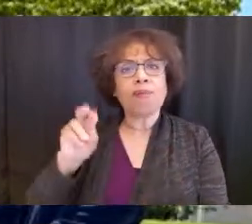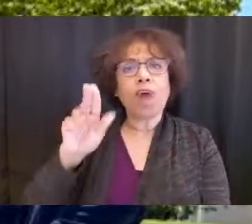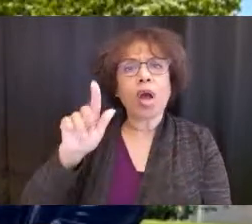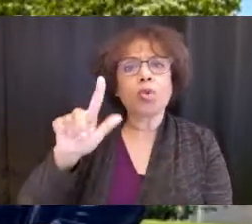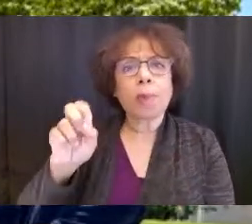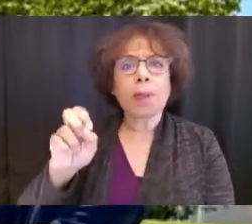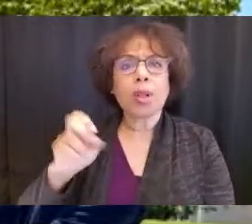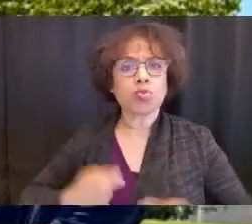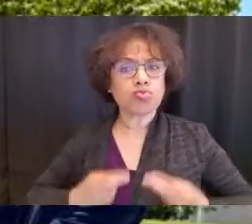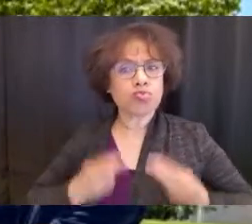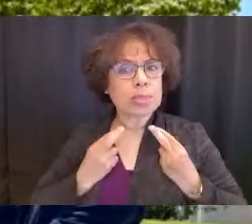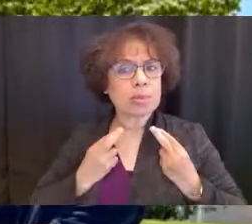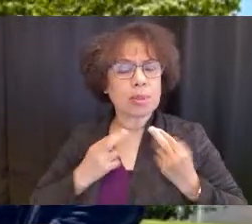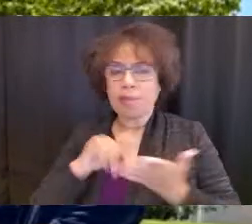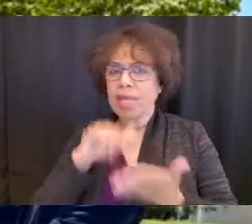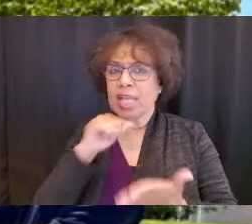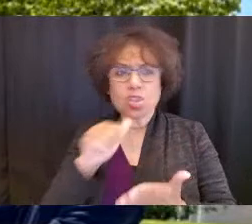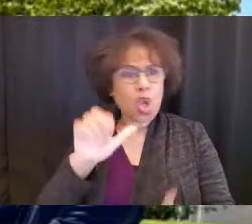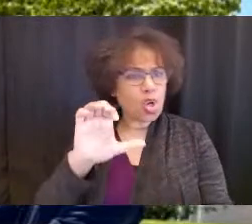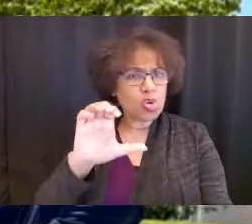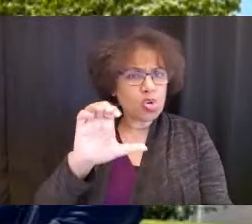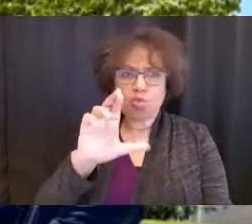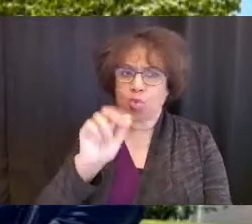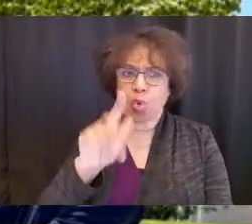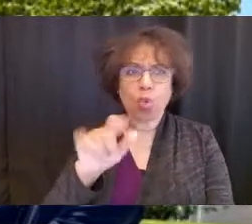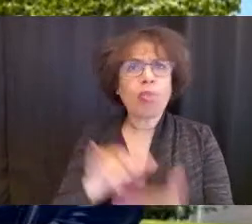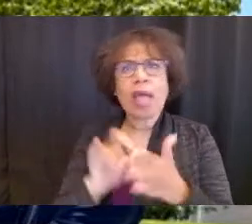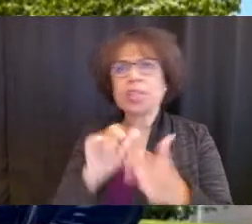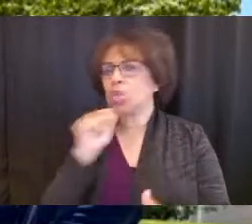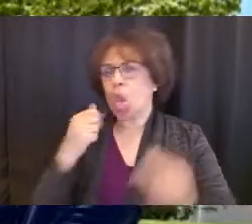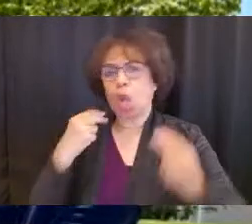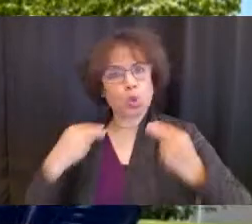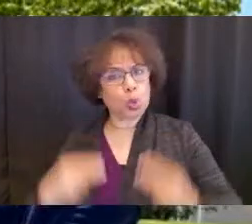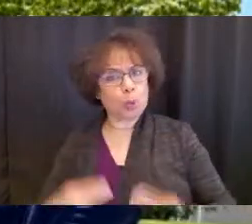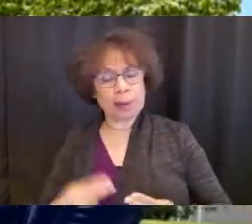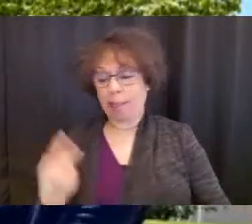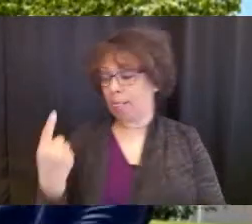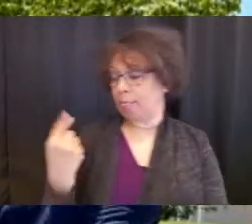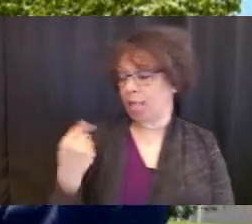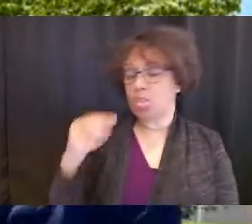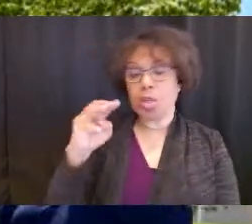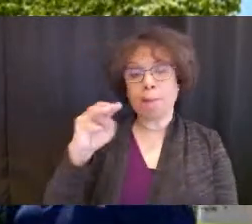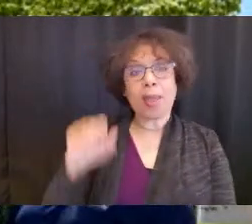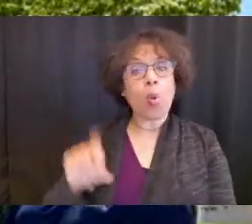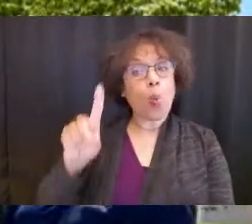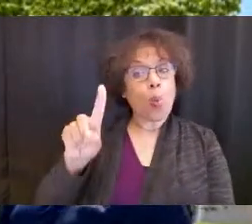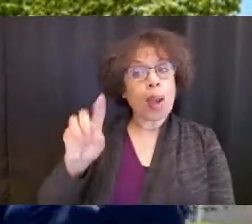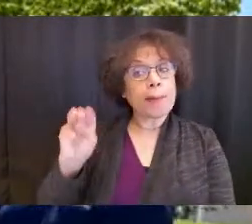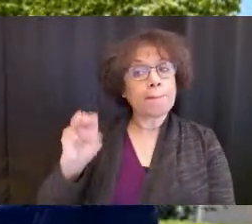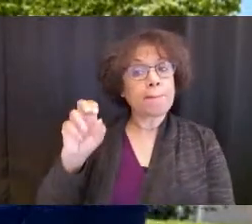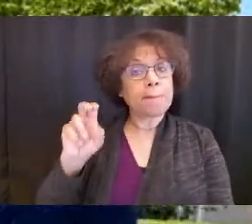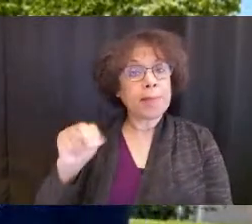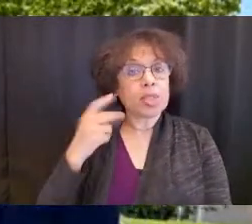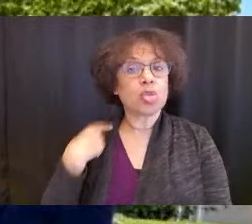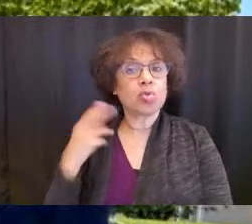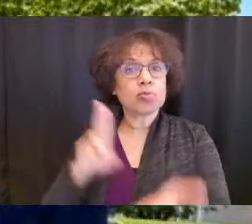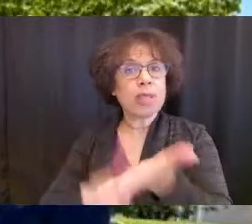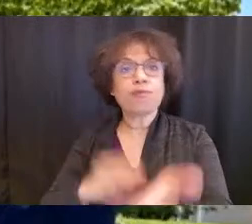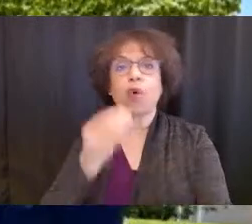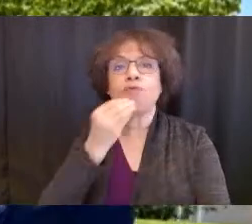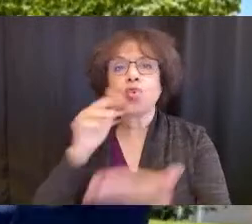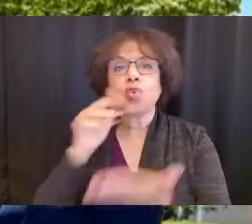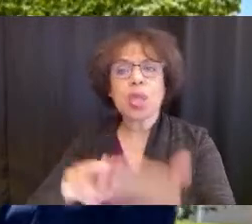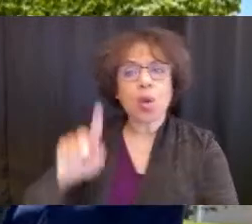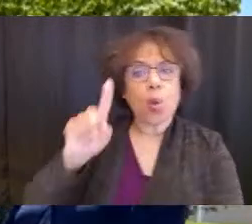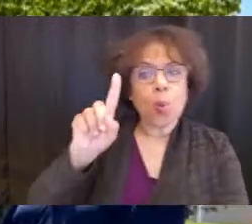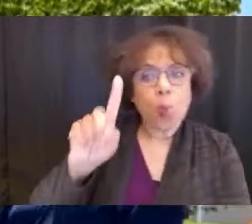That's not just cruel, it's inhumane. Last year in Massachusetts, 1 million of our residents were enrolled in SNAP. That's 1